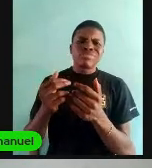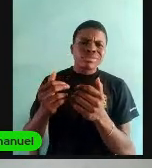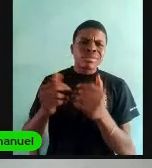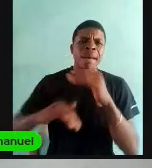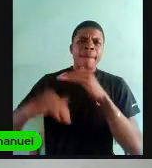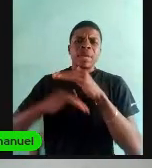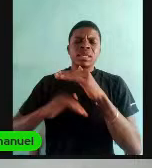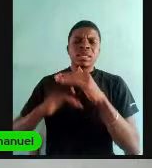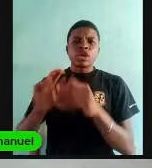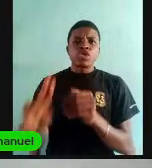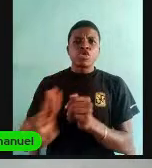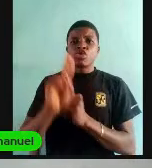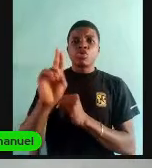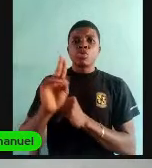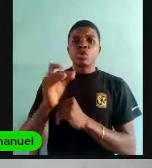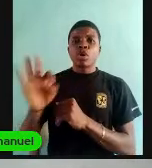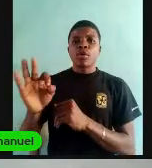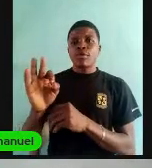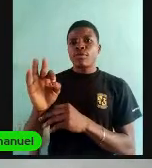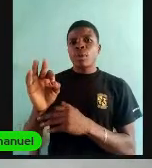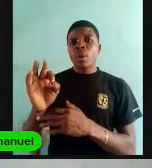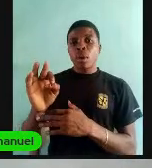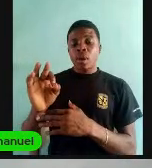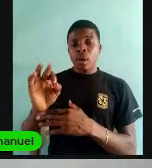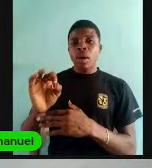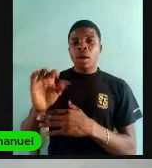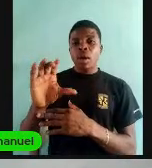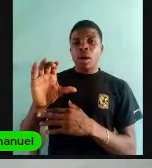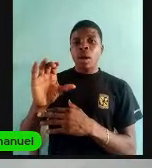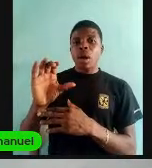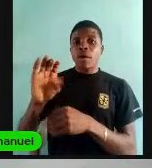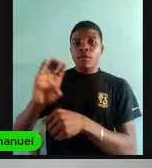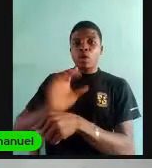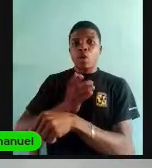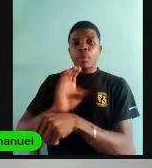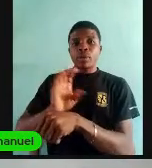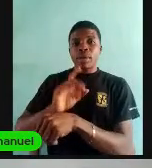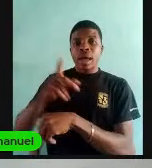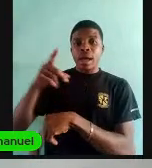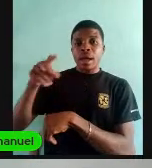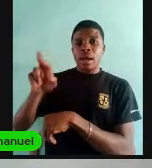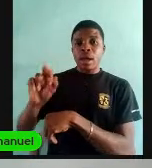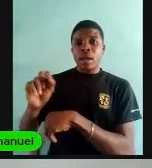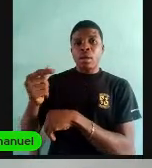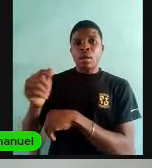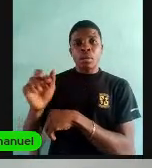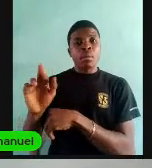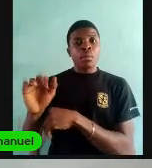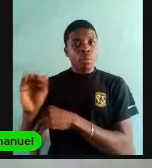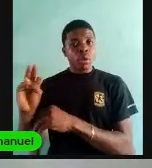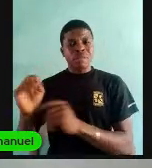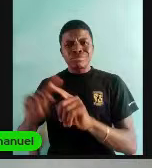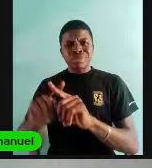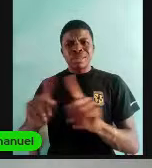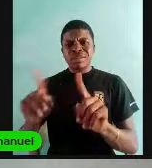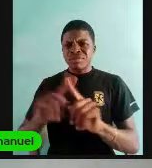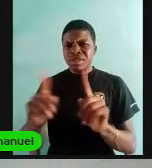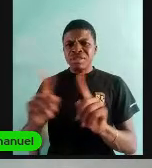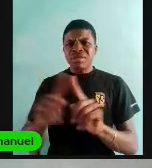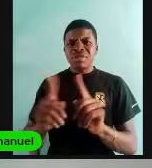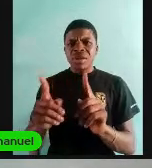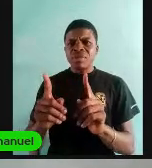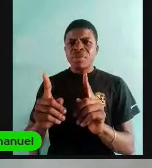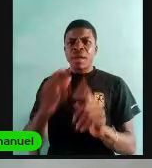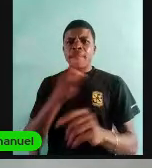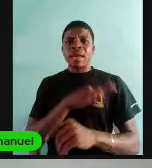app development, data science, artificial what intelligence. Don't worry, I will show you guys more presentations